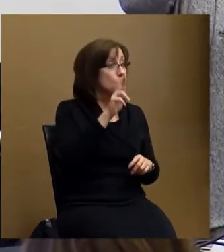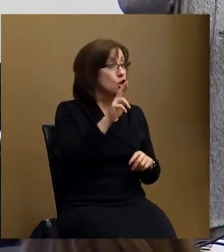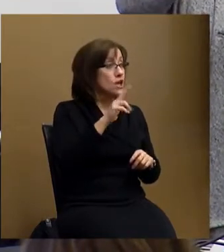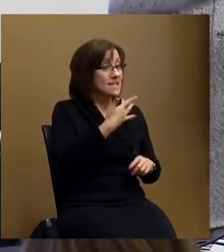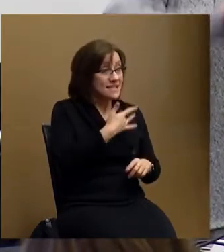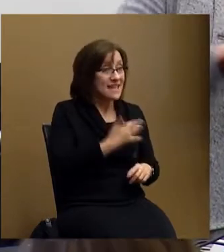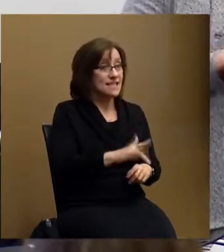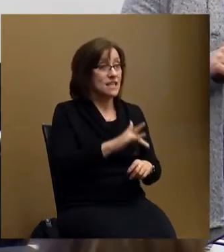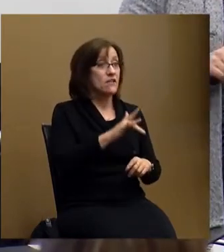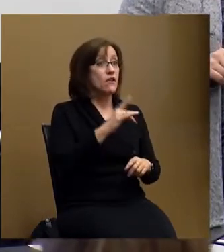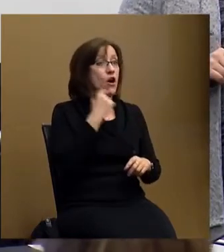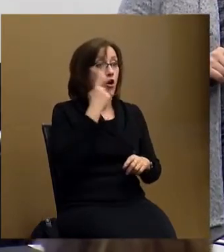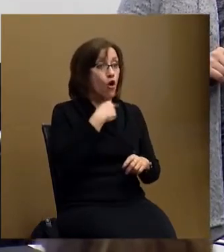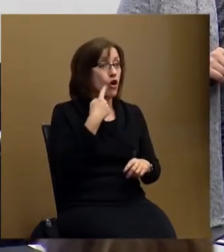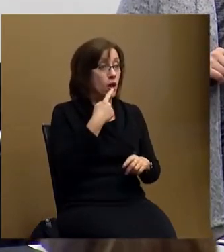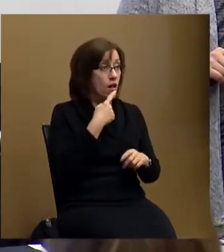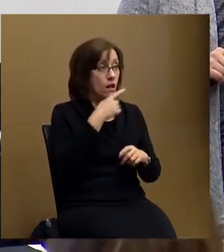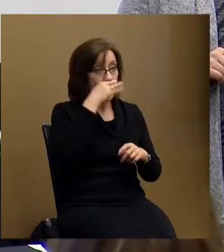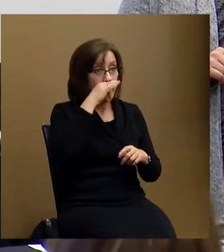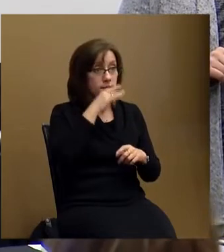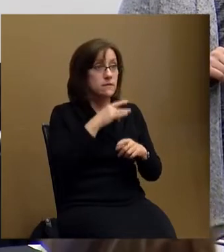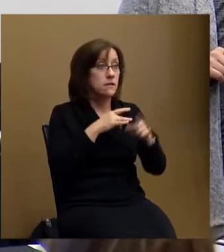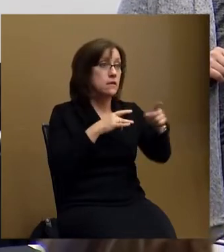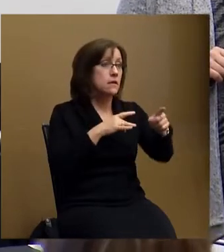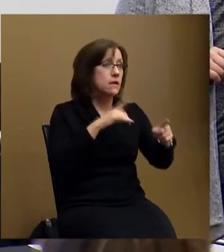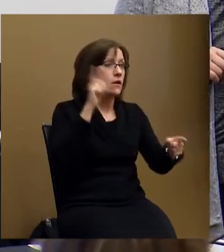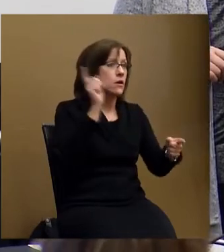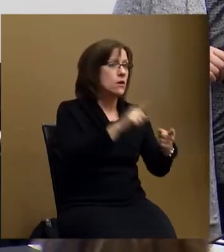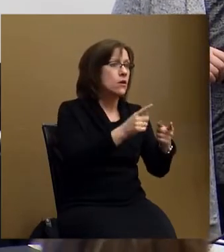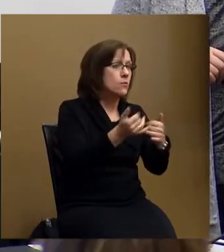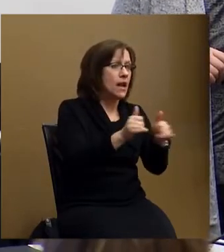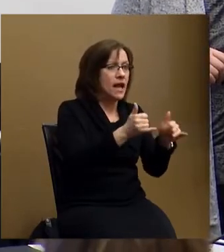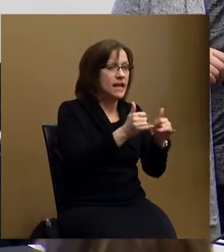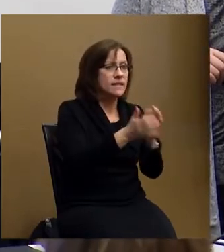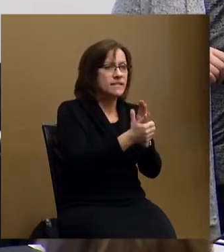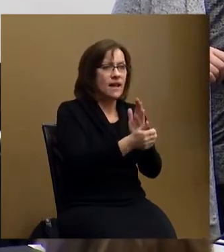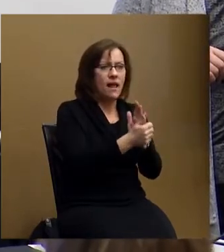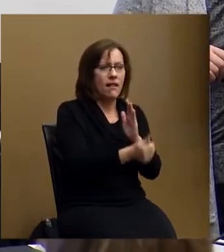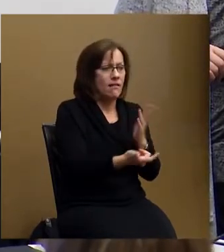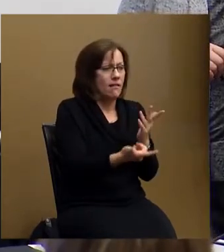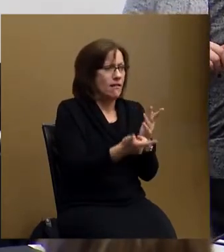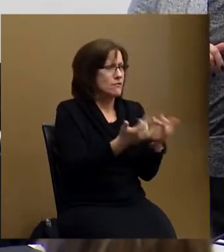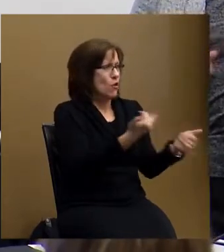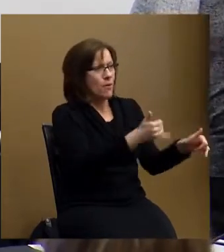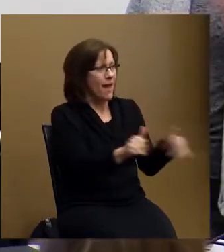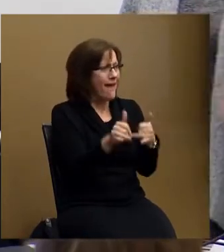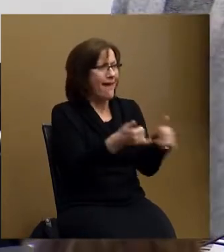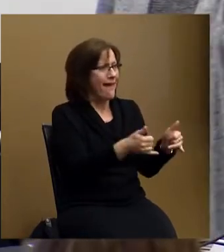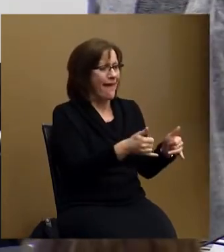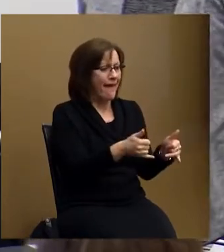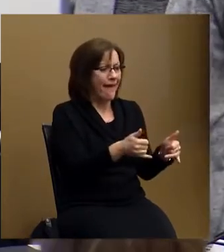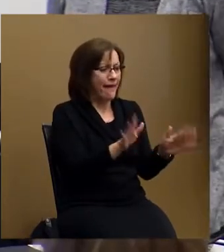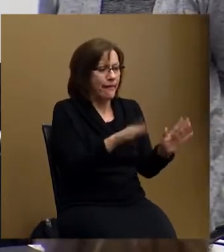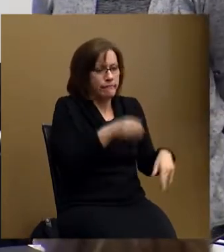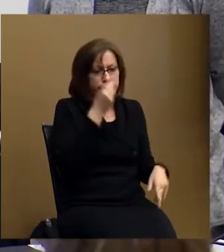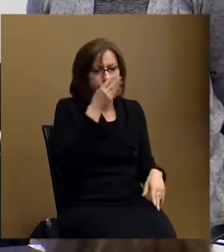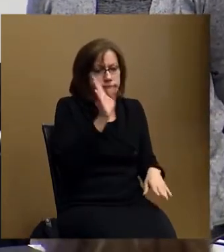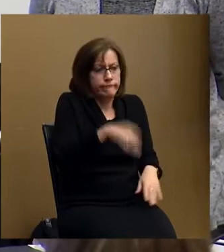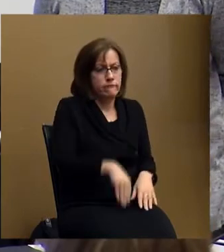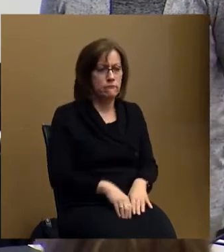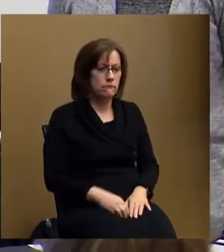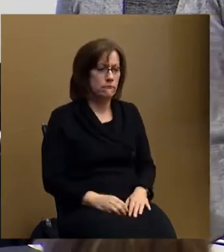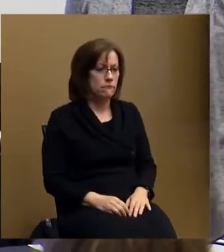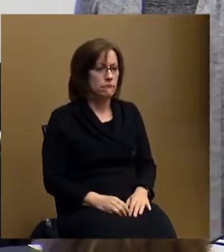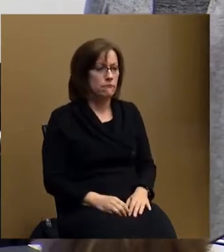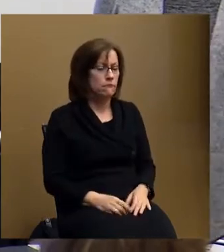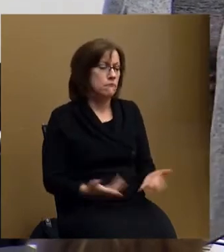kids, by the way. Reduce play skills, so play isn't very engaging.